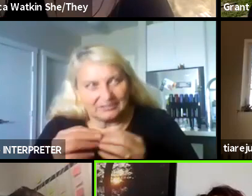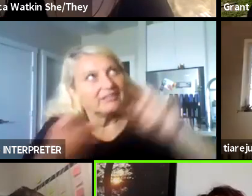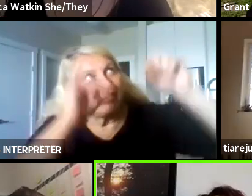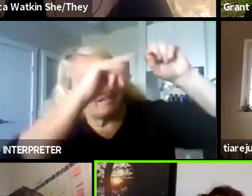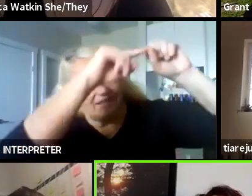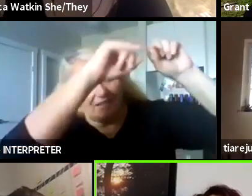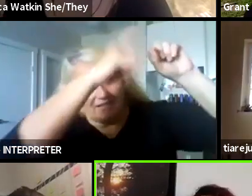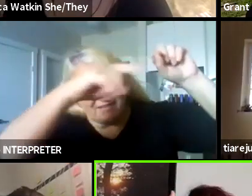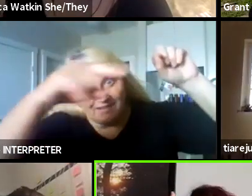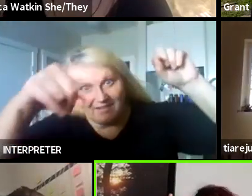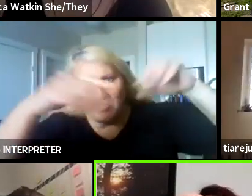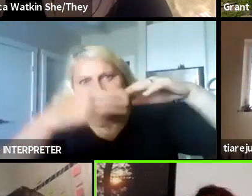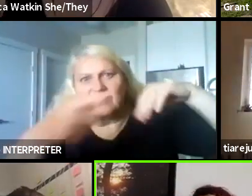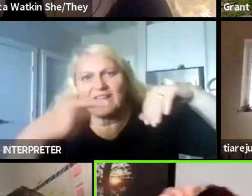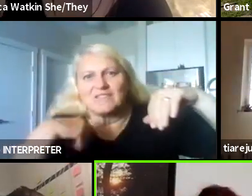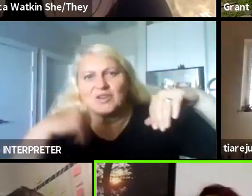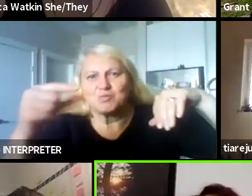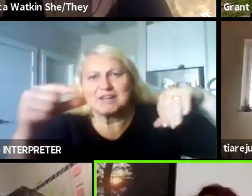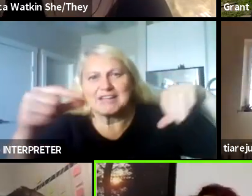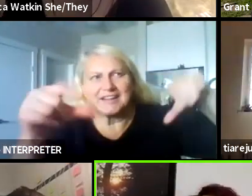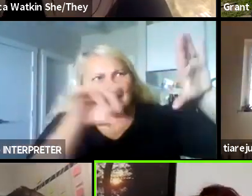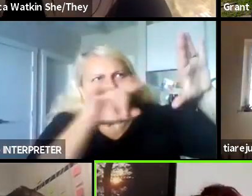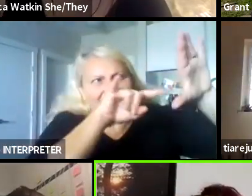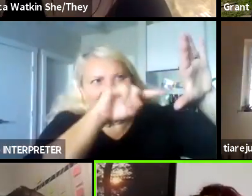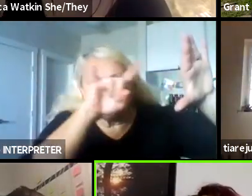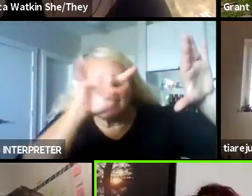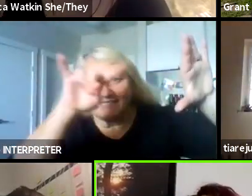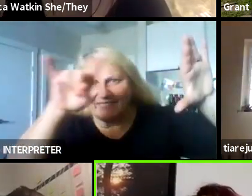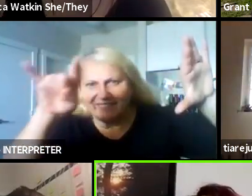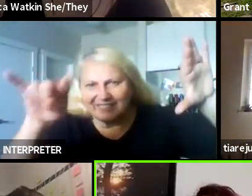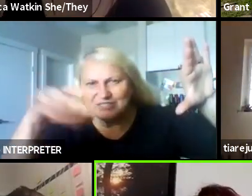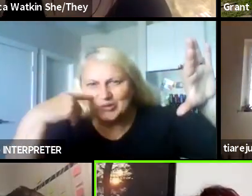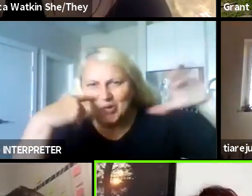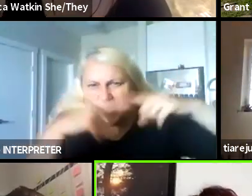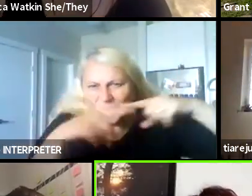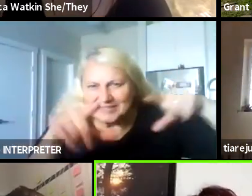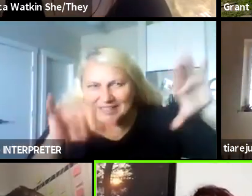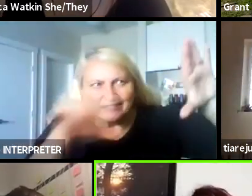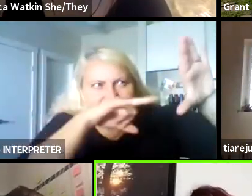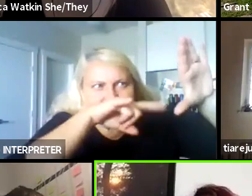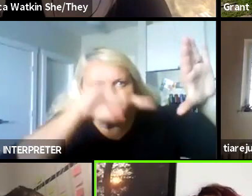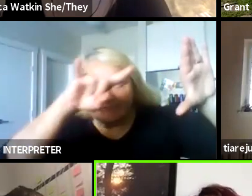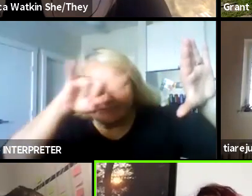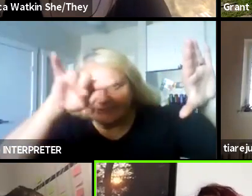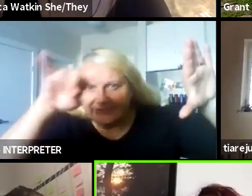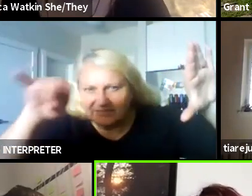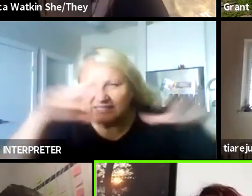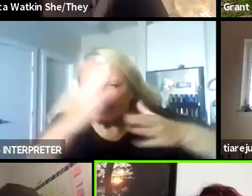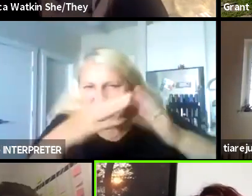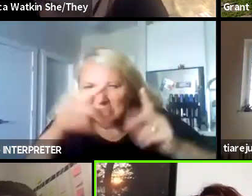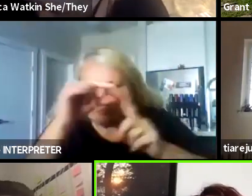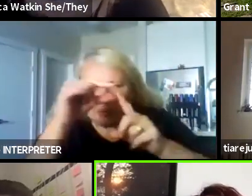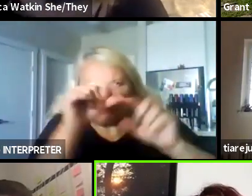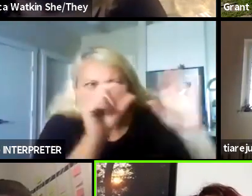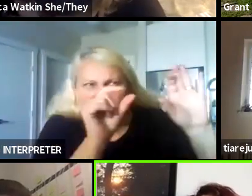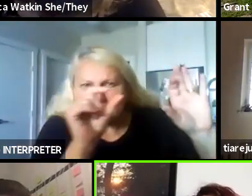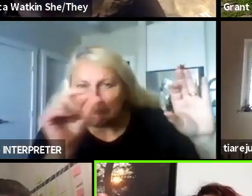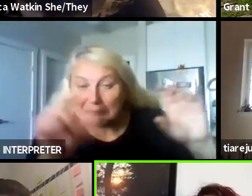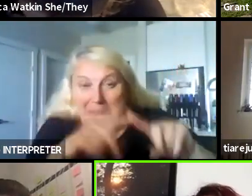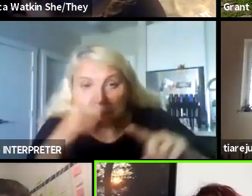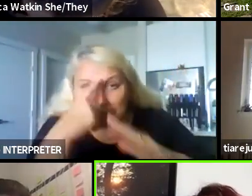from that picture across the top of the page in a squiggly way that had some text on it, and I forget what it